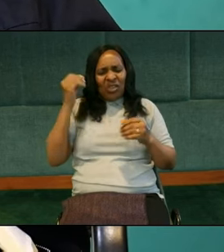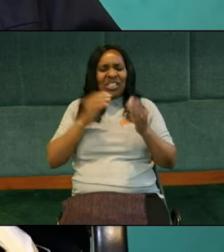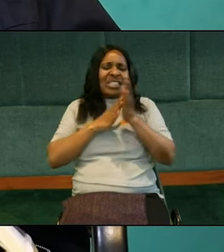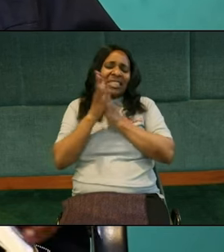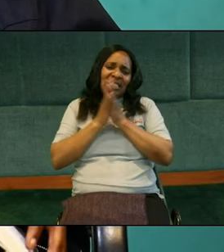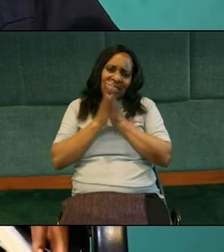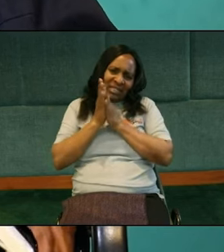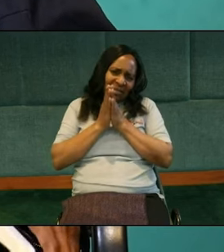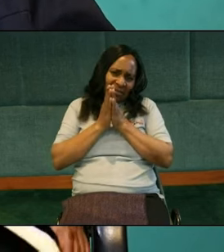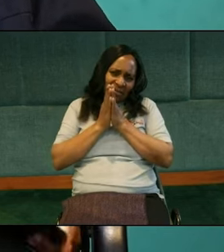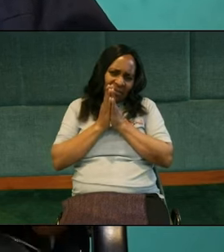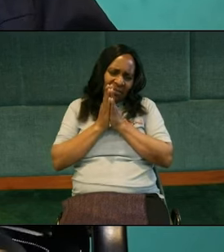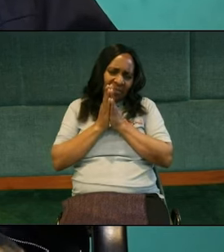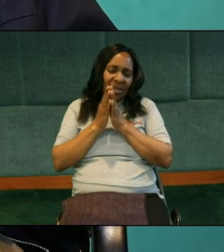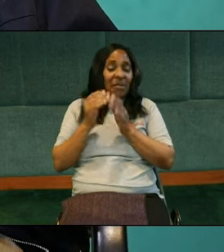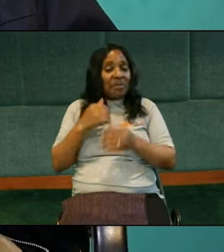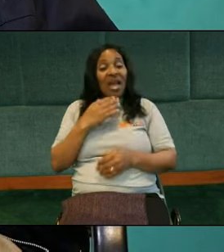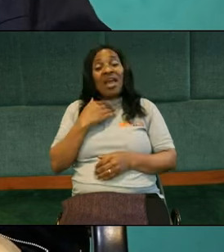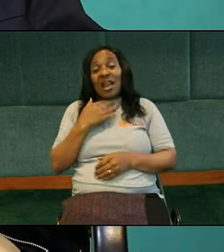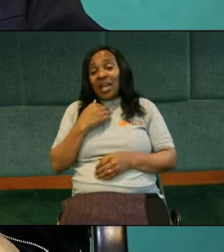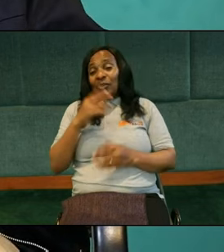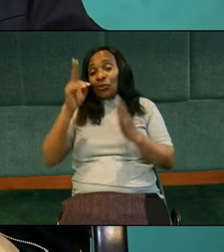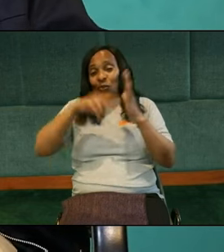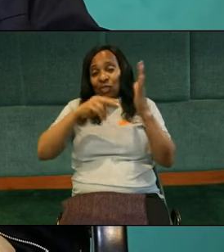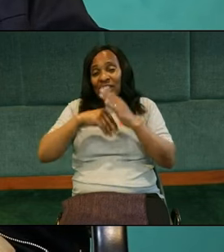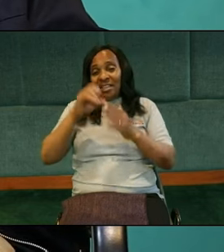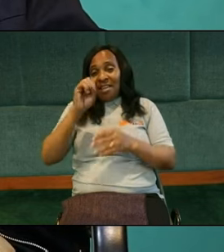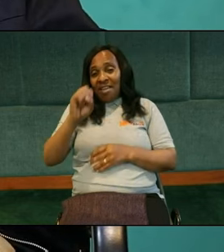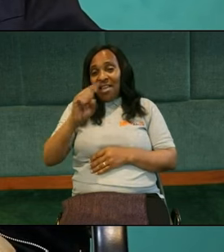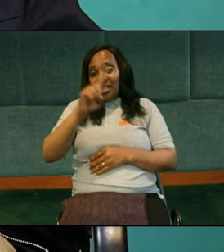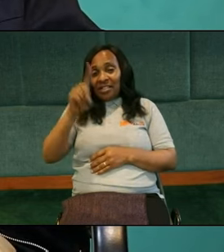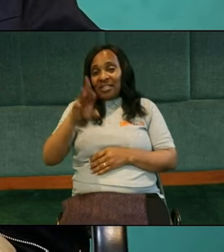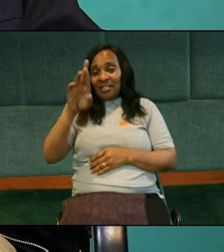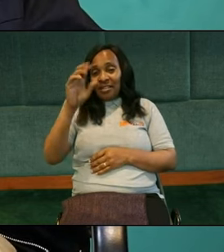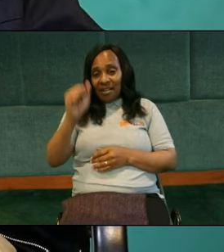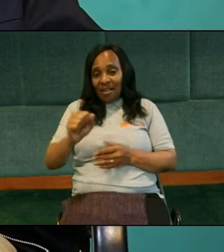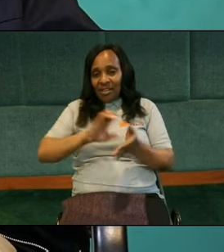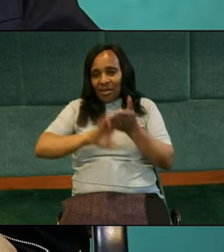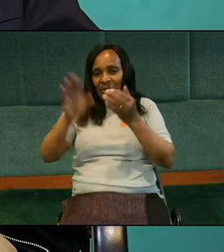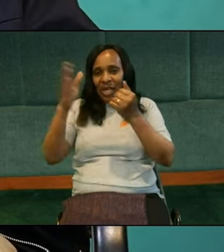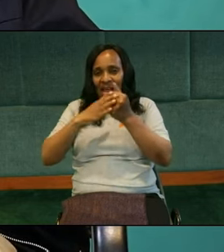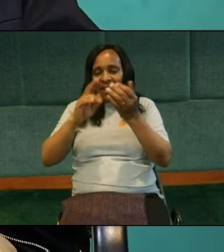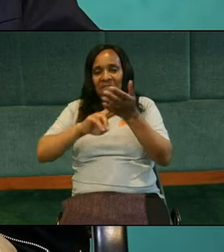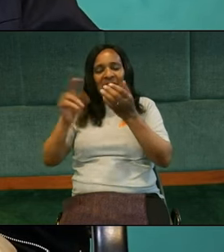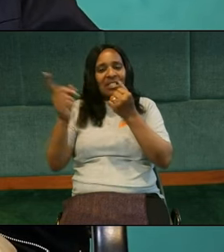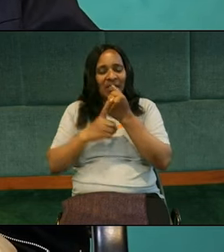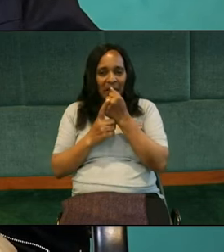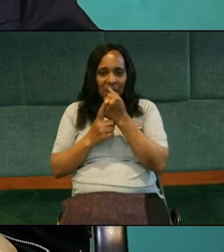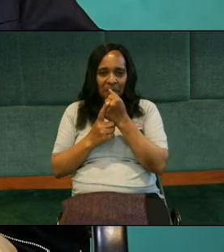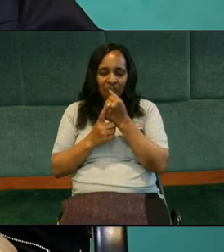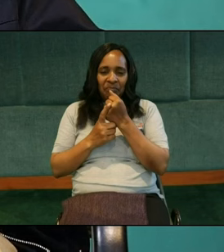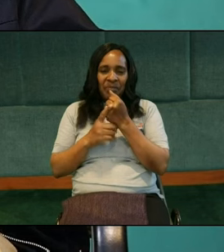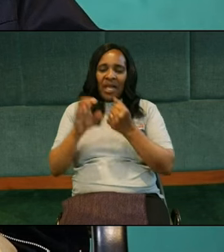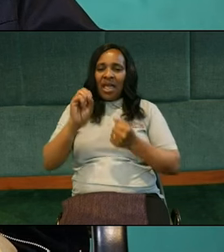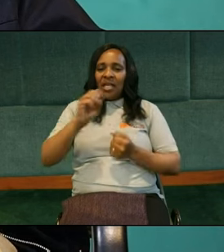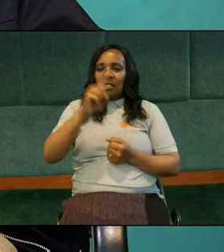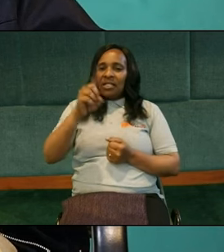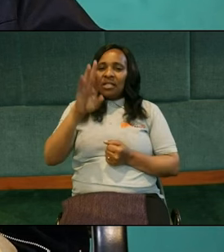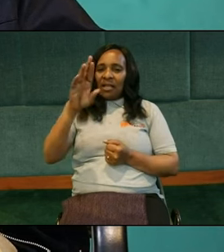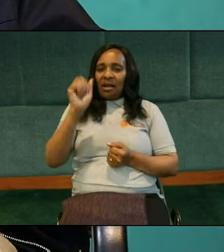interesting. I'd like us to read the book of Ezra, chapter 9, verse 6. Ezra, chapter 9, verse 6.